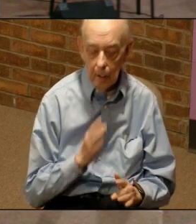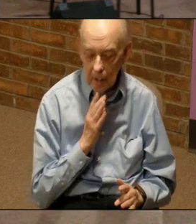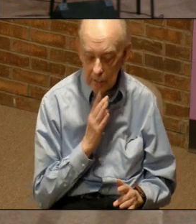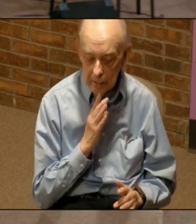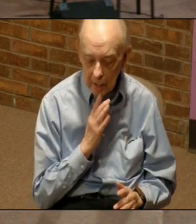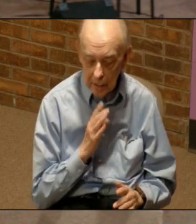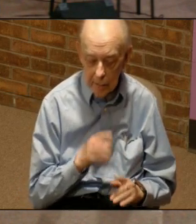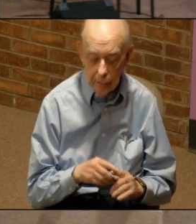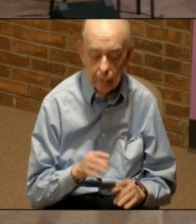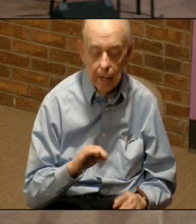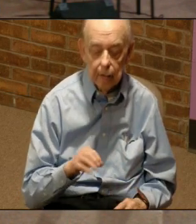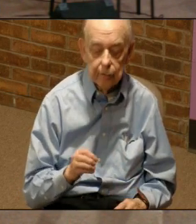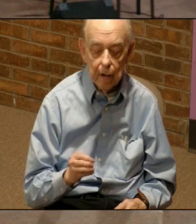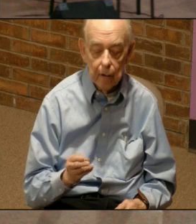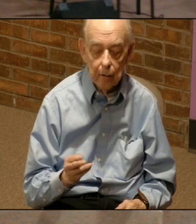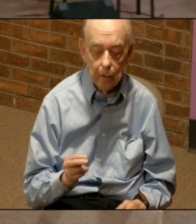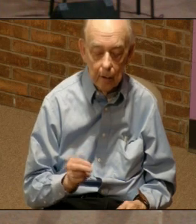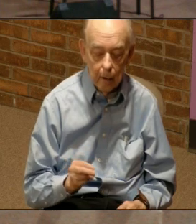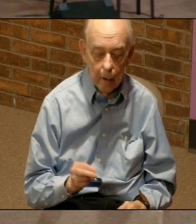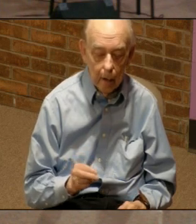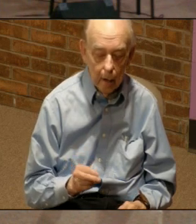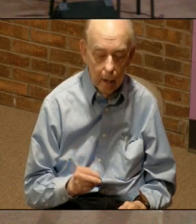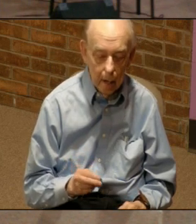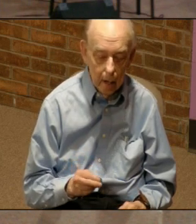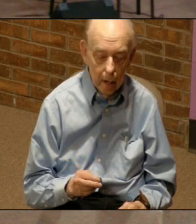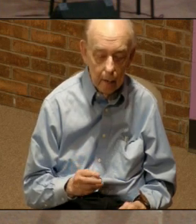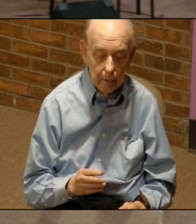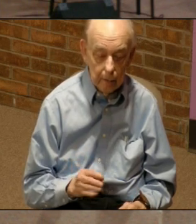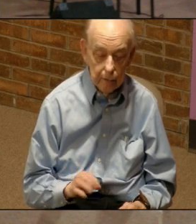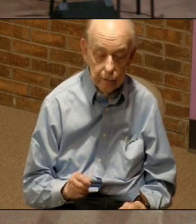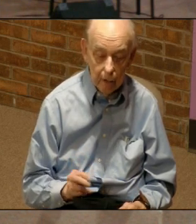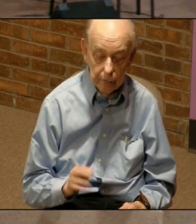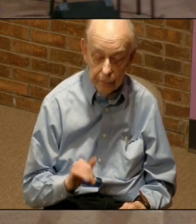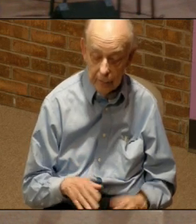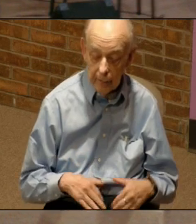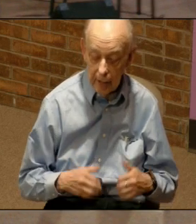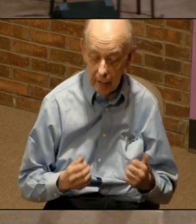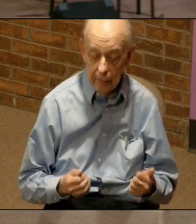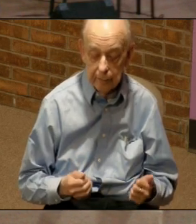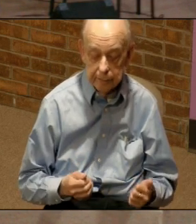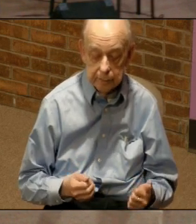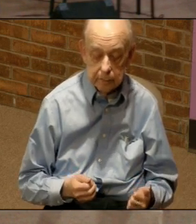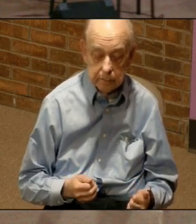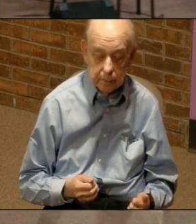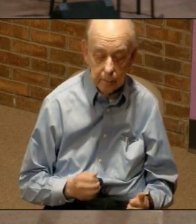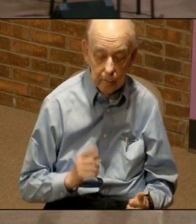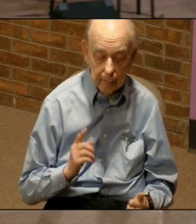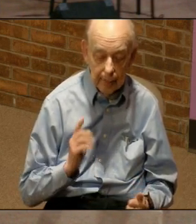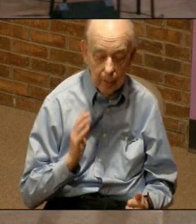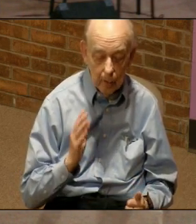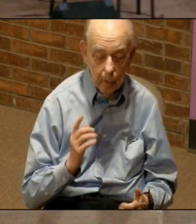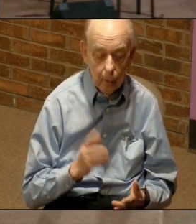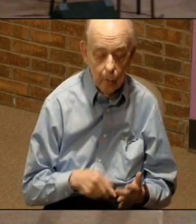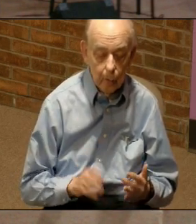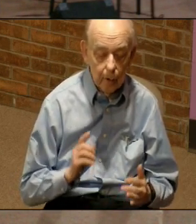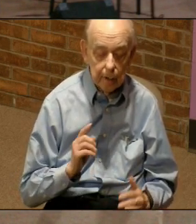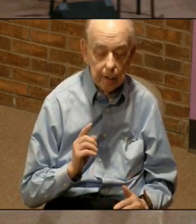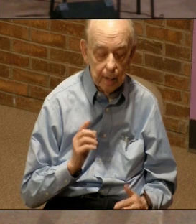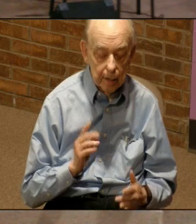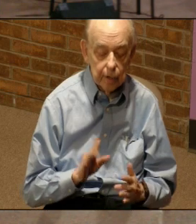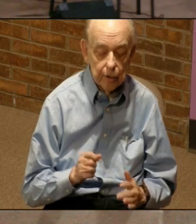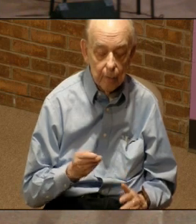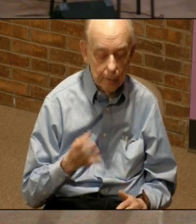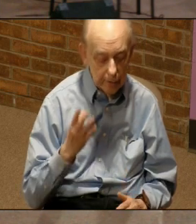to John, and John had not died yet, that John was going to experience in just a few